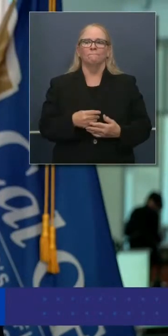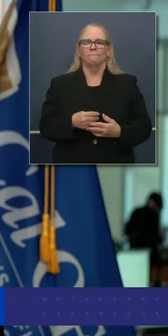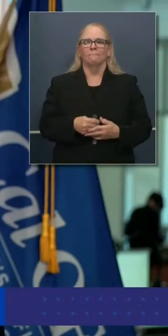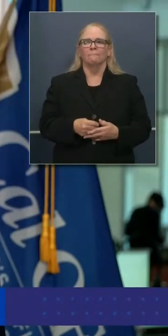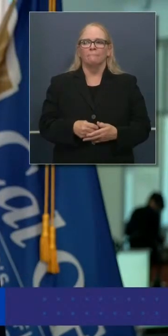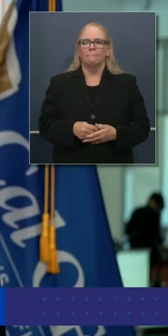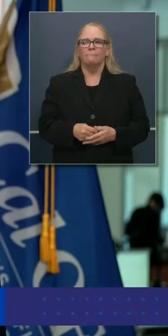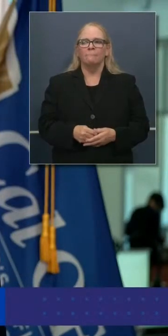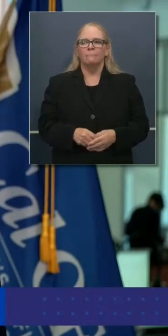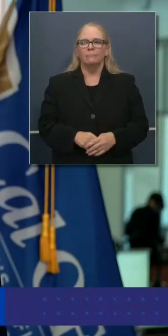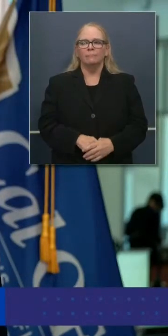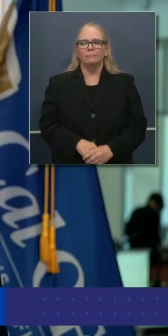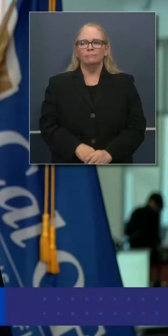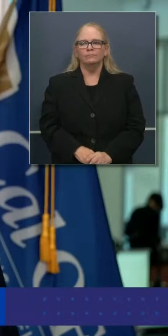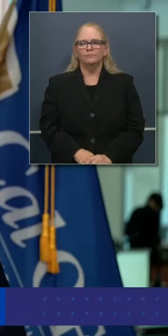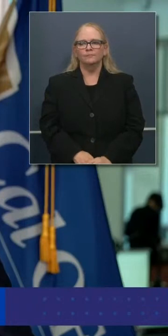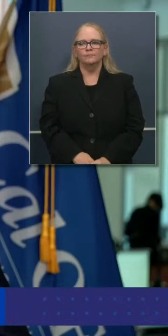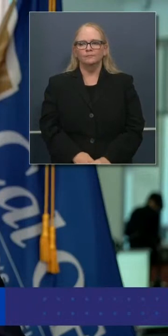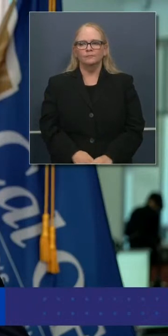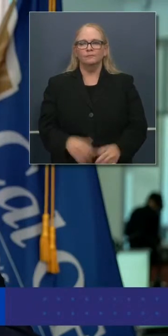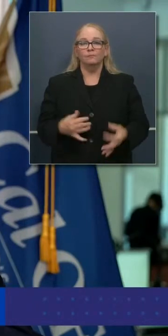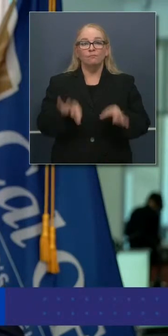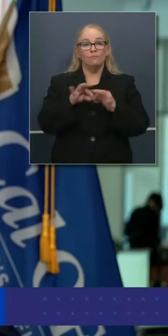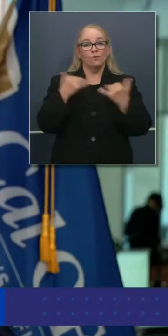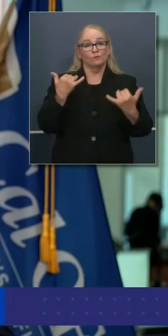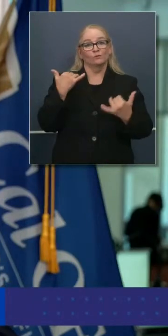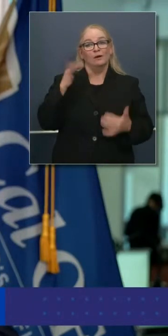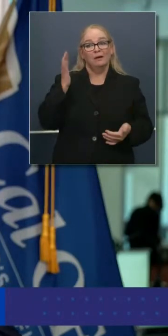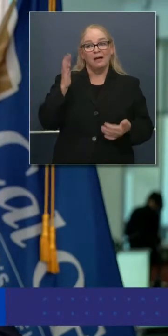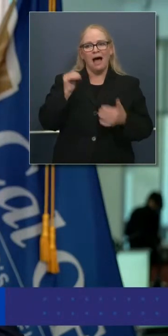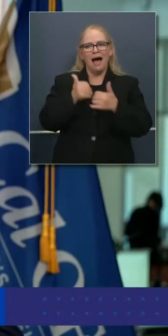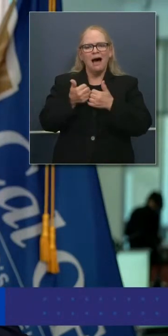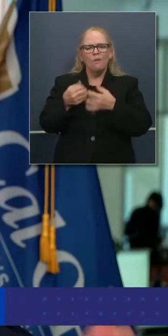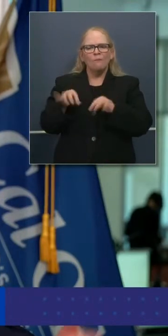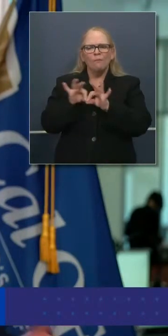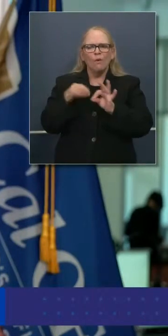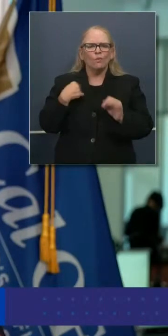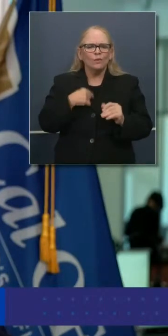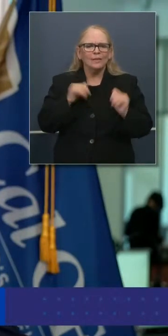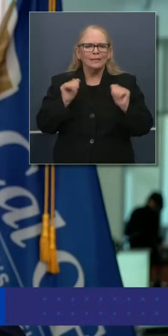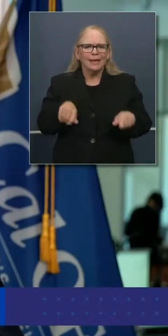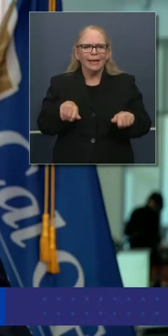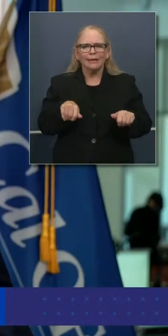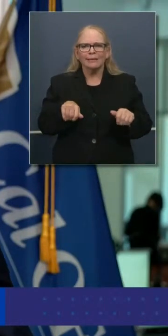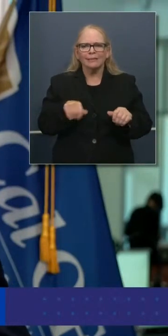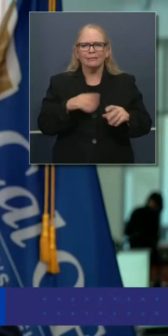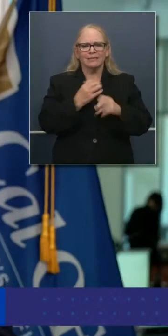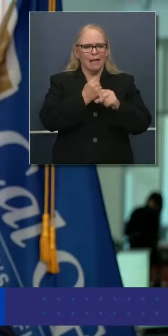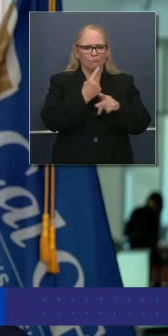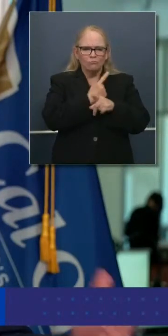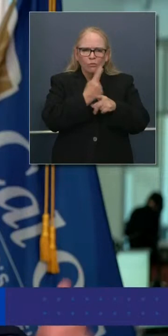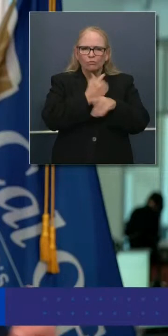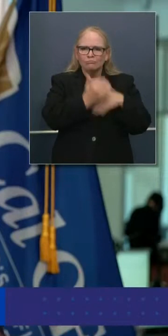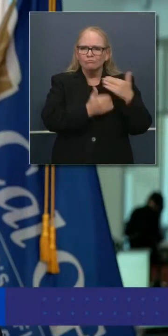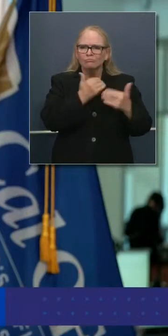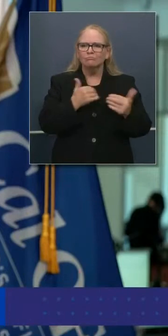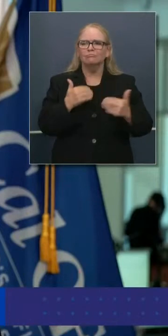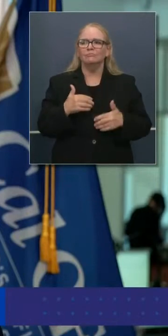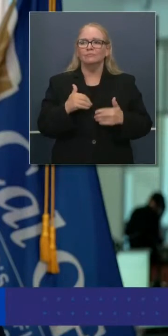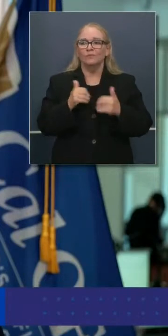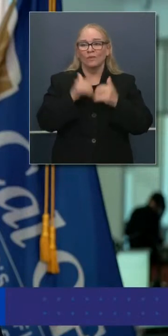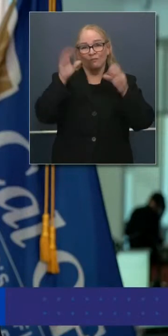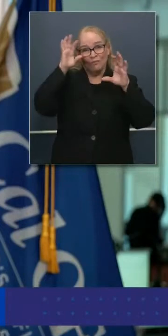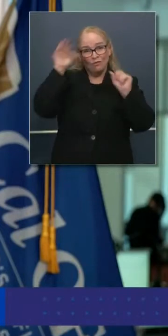the presentation we made today related to the request of the President that we provide 25% of the costs of an